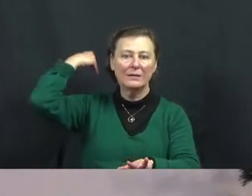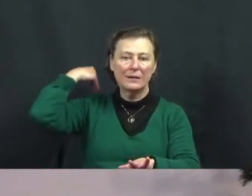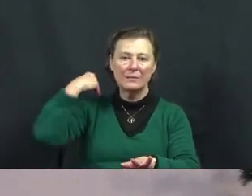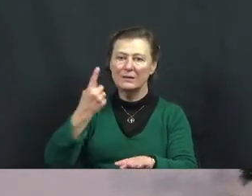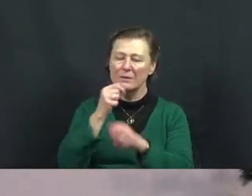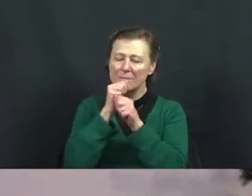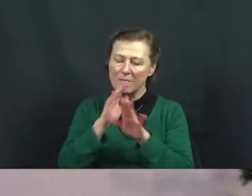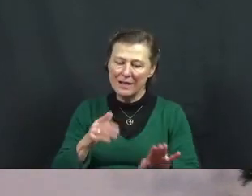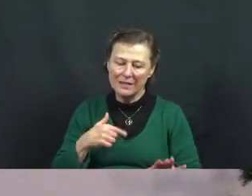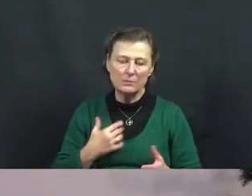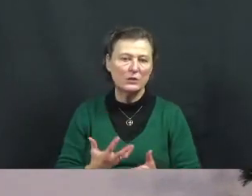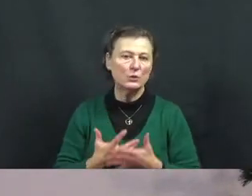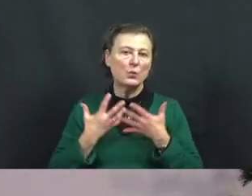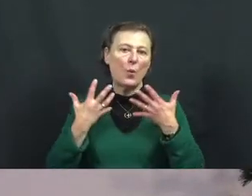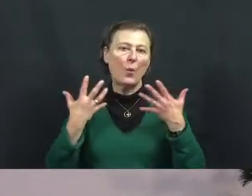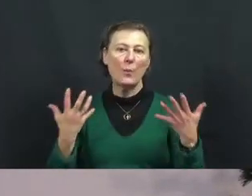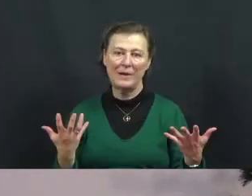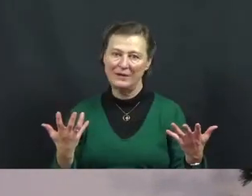me so much.